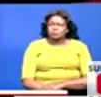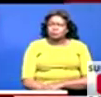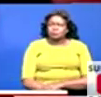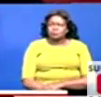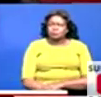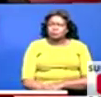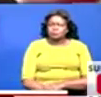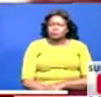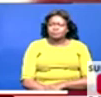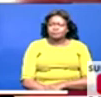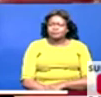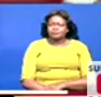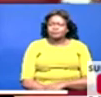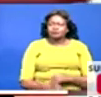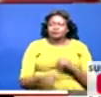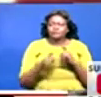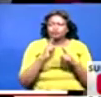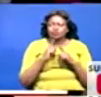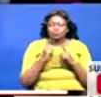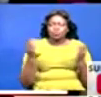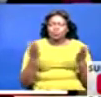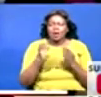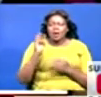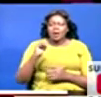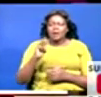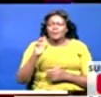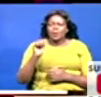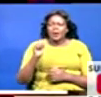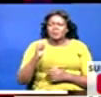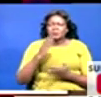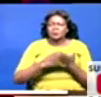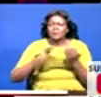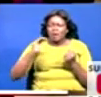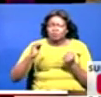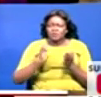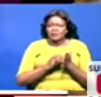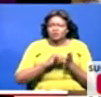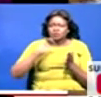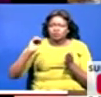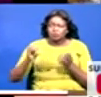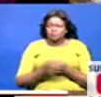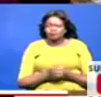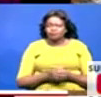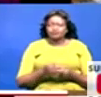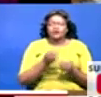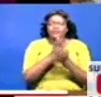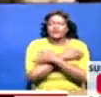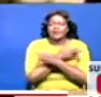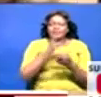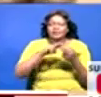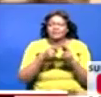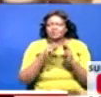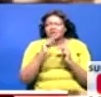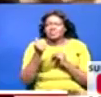Gulf Muwani village Muthetheni, Mwala sub-county, Machakos County. Relatives, friends and independent